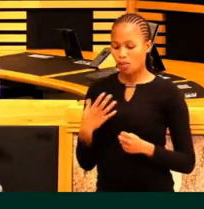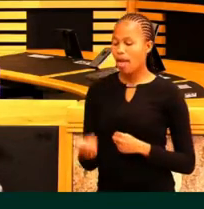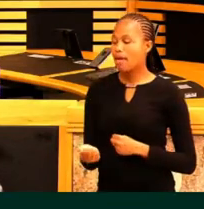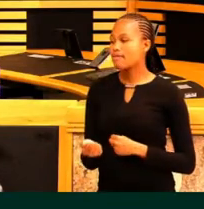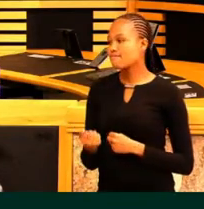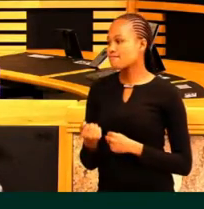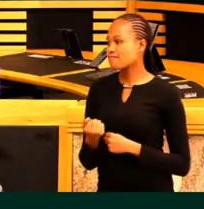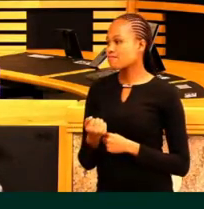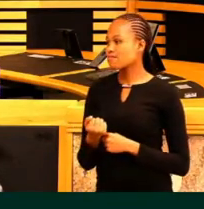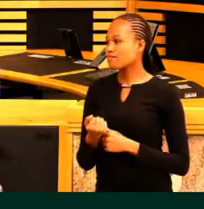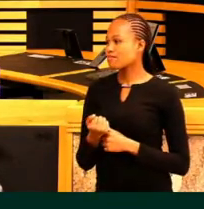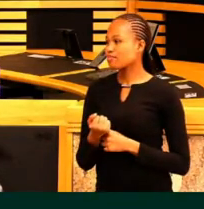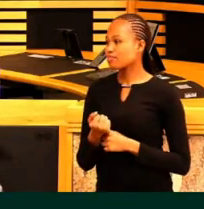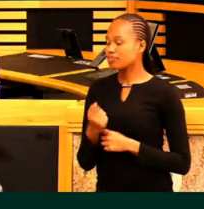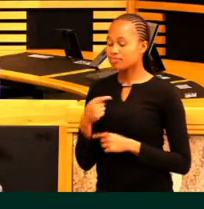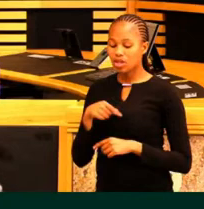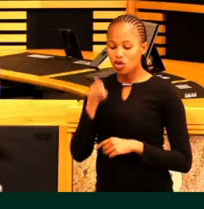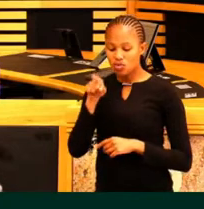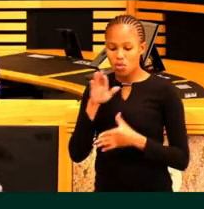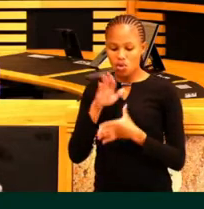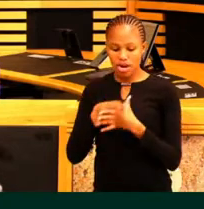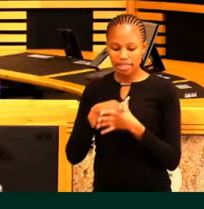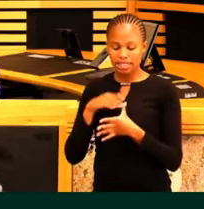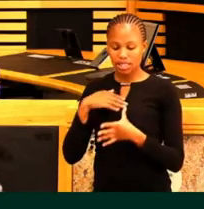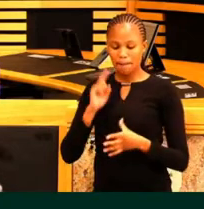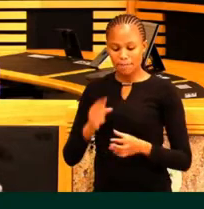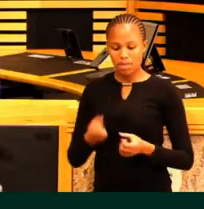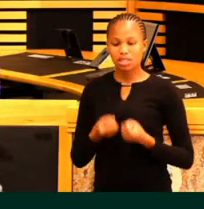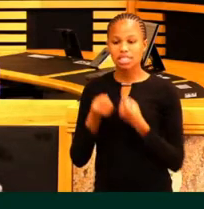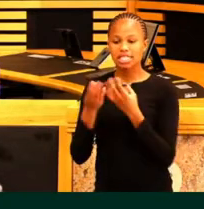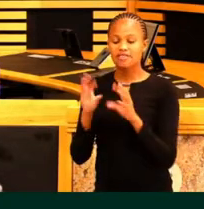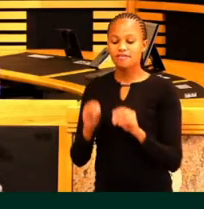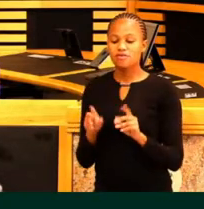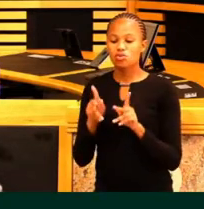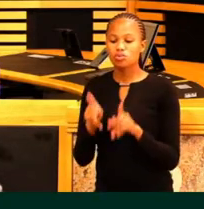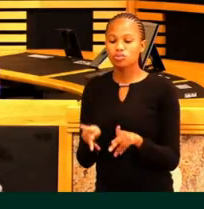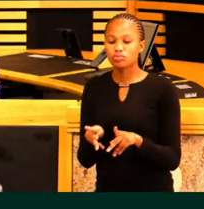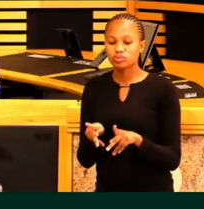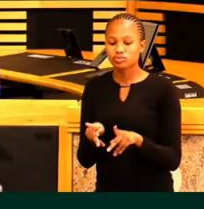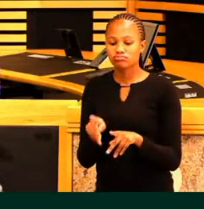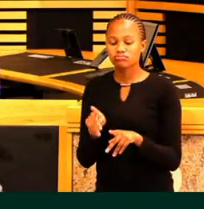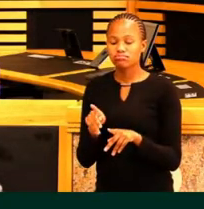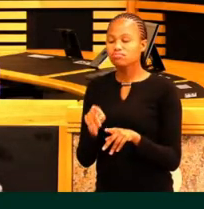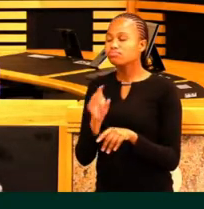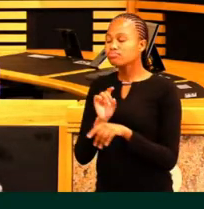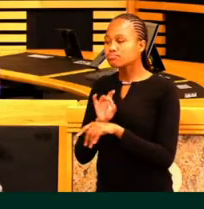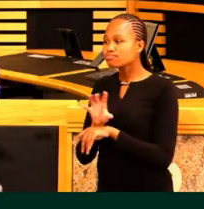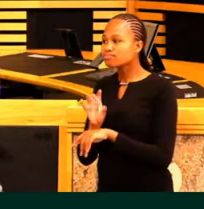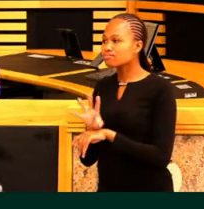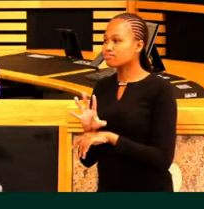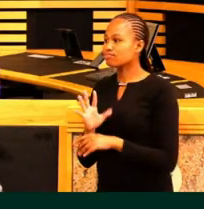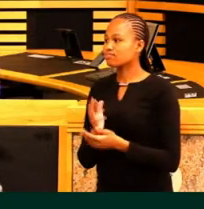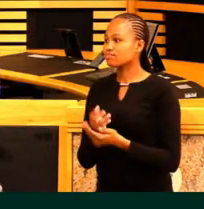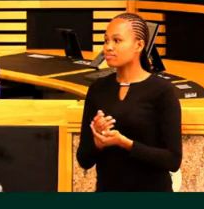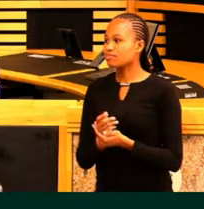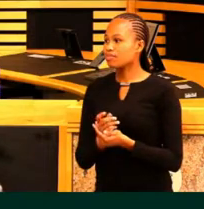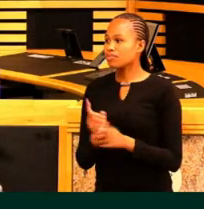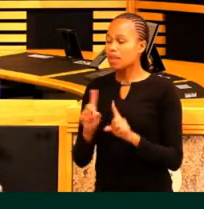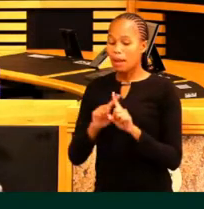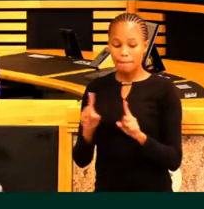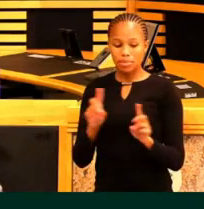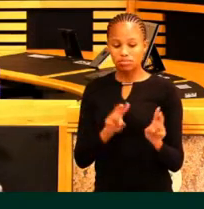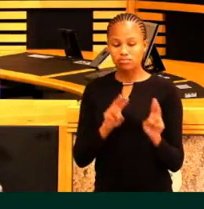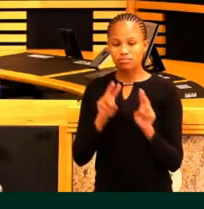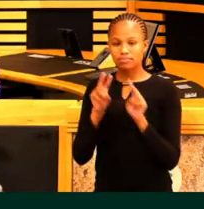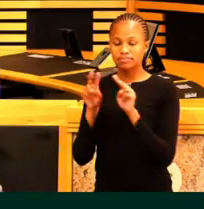it is it is for that reason we should give them the opportunity to advance but looking